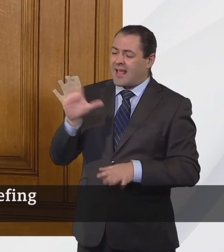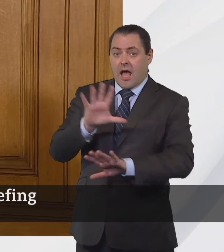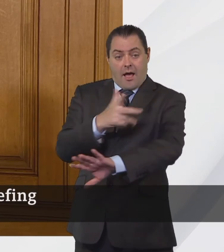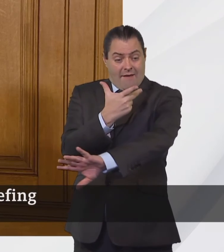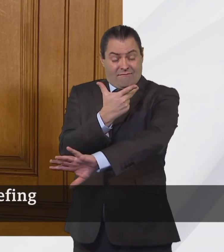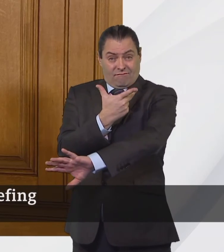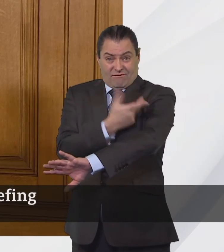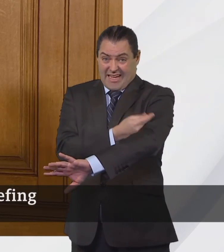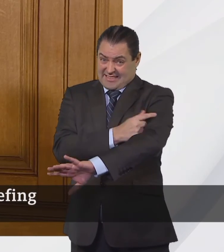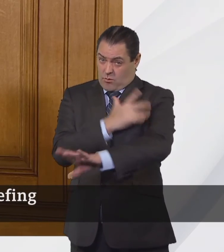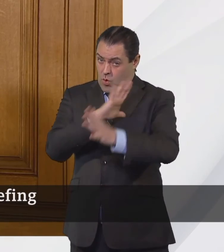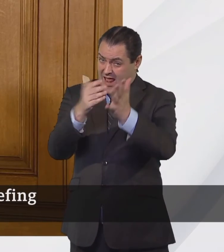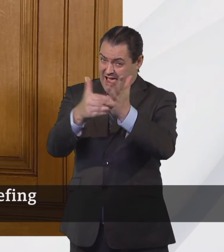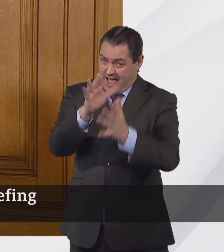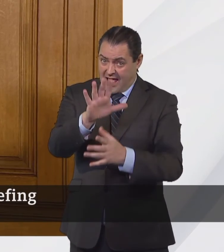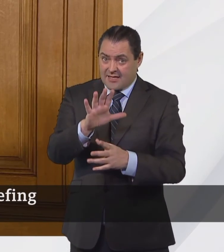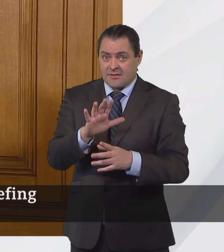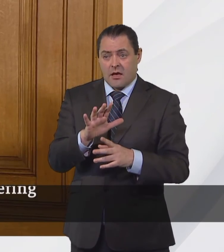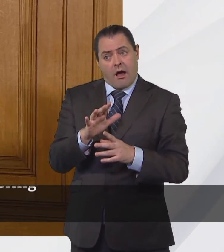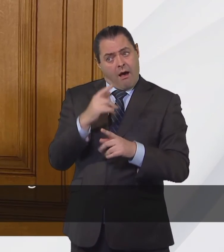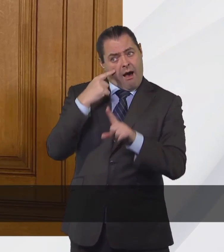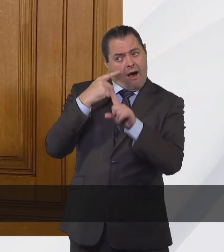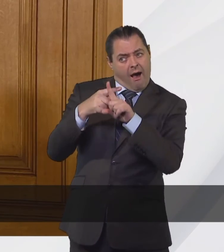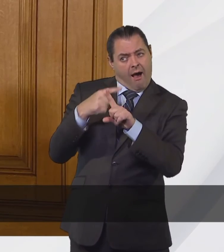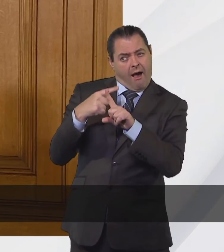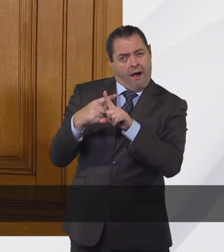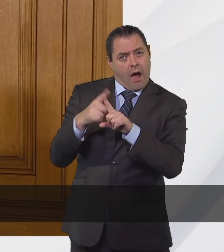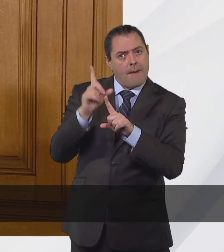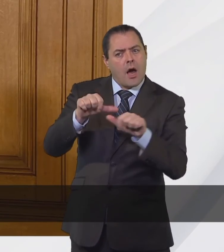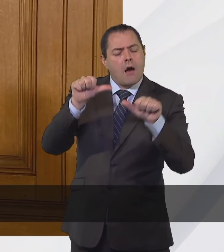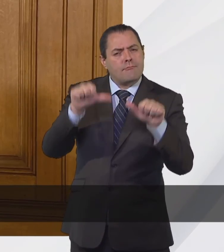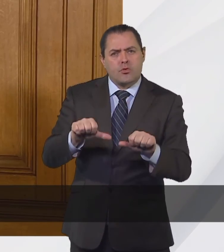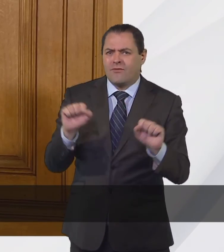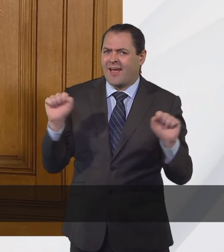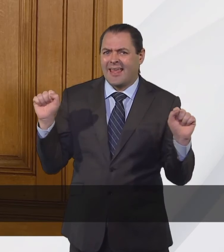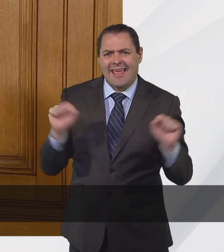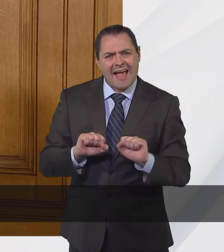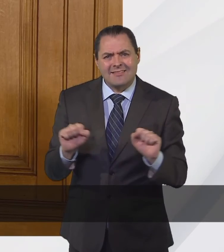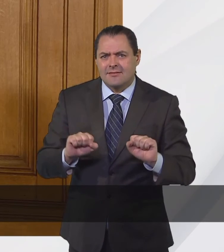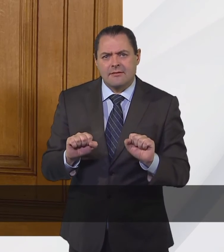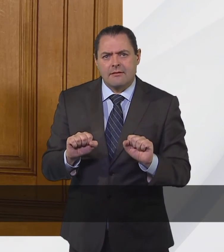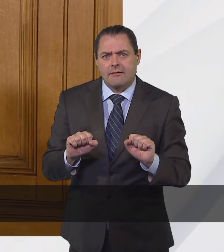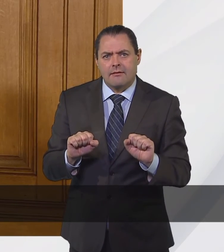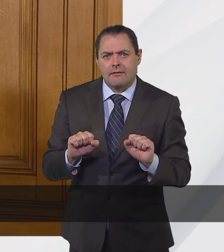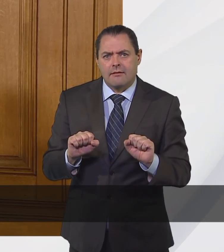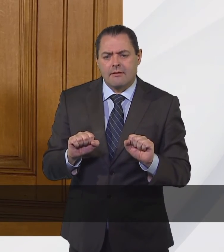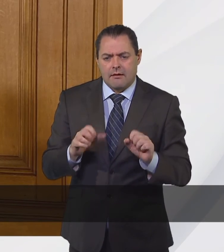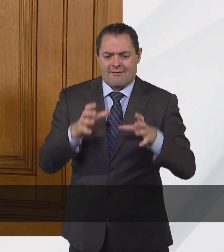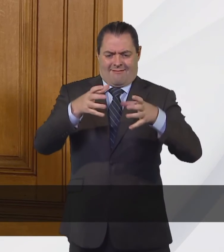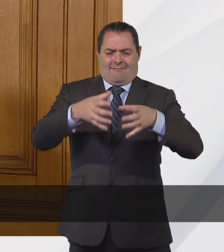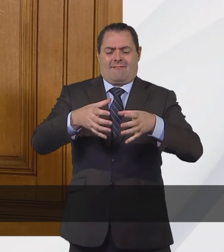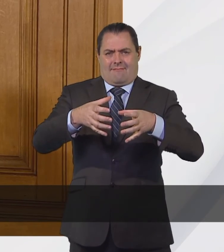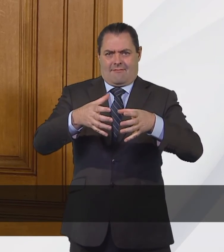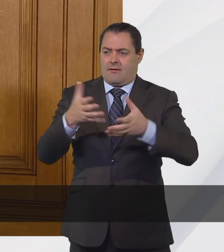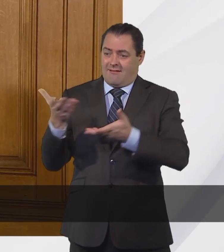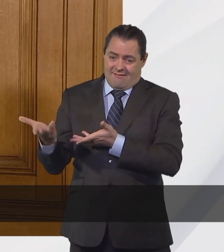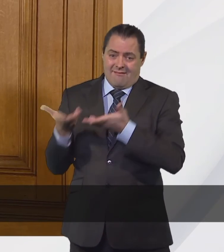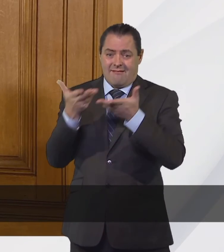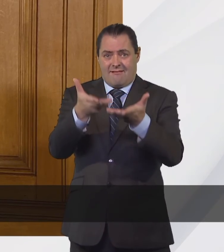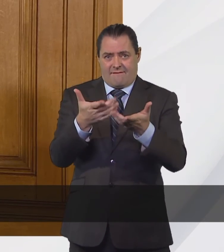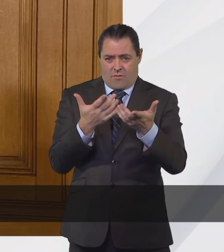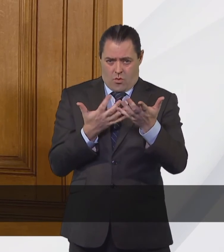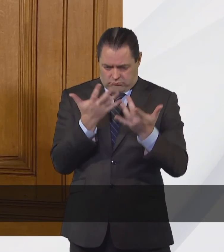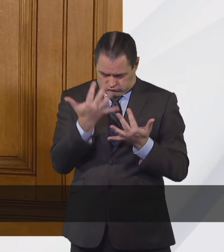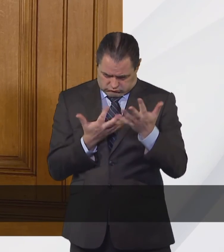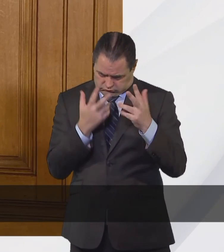regulatory process. They're yet to get through to a stage where we've got doses of them to administer. It's not going to be an